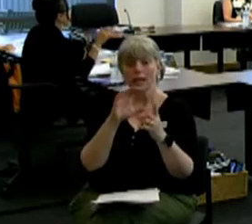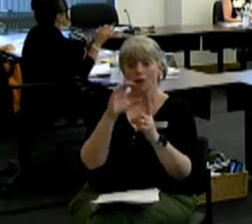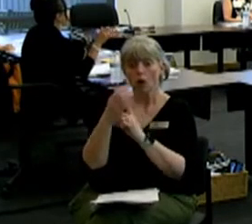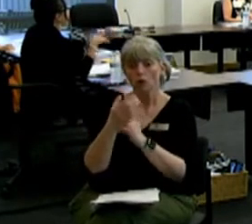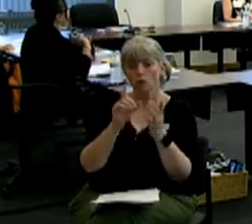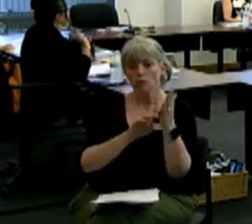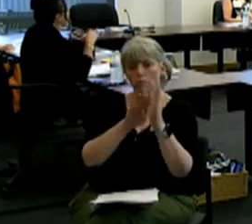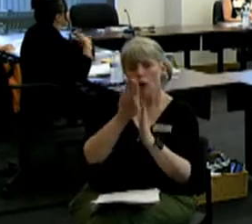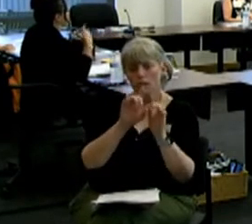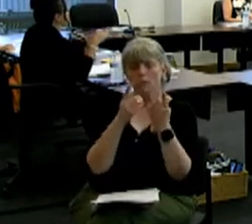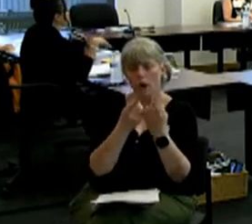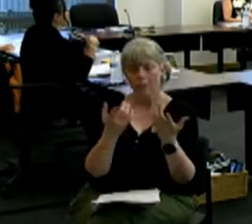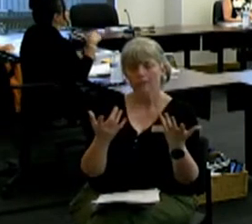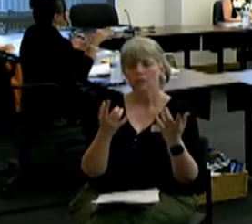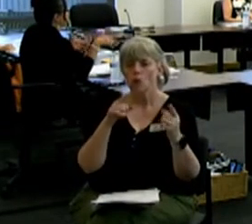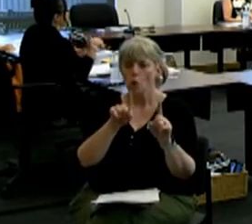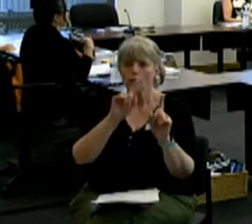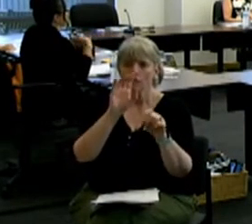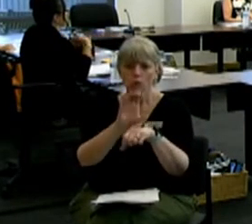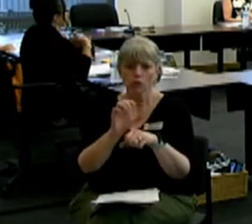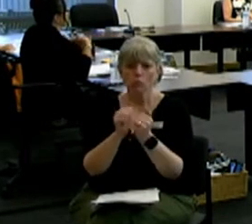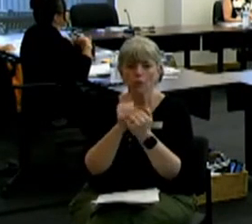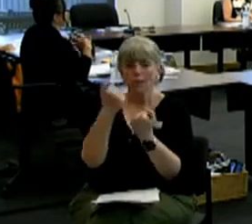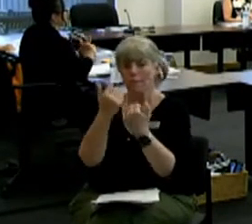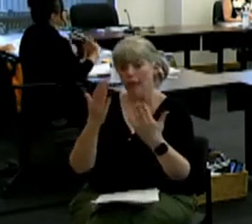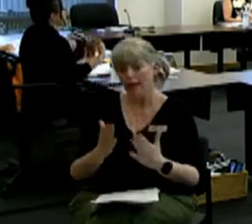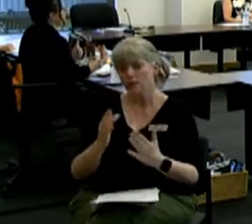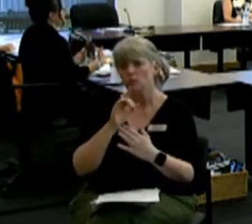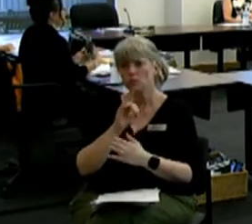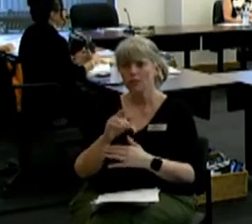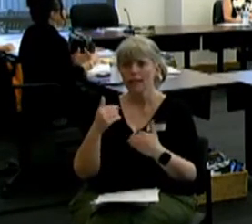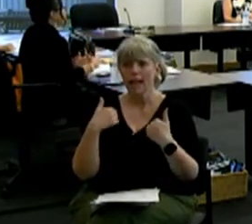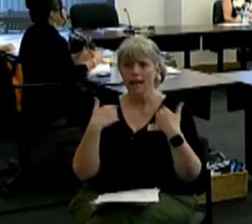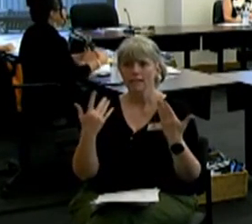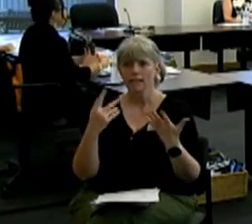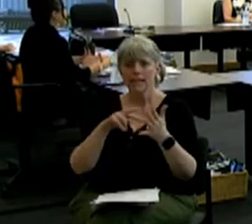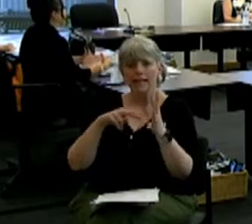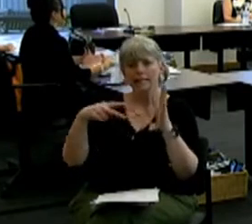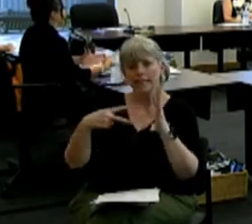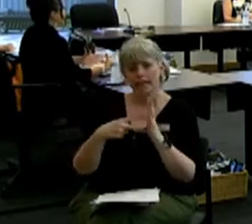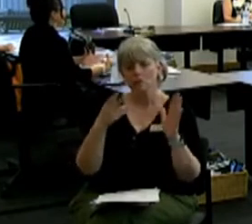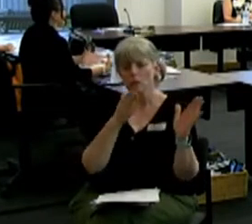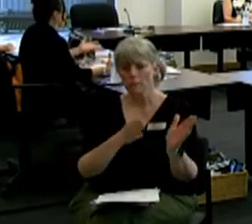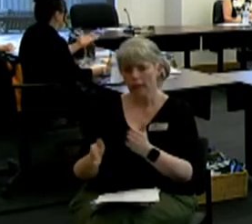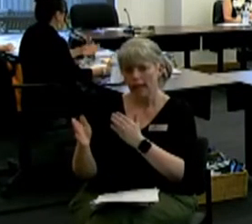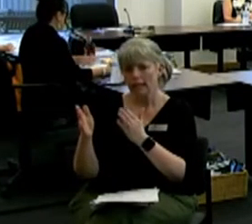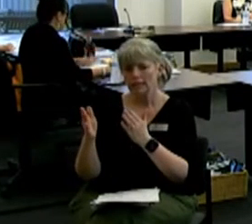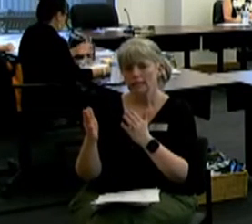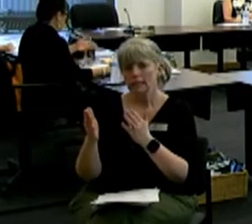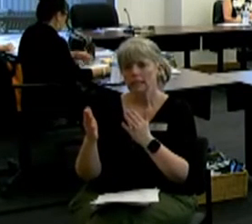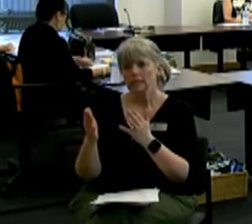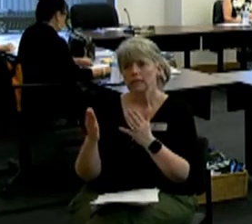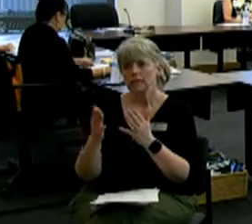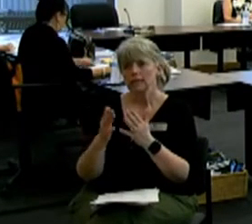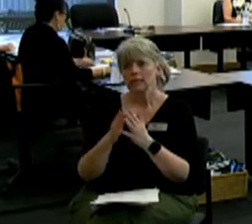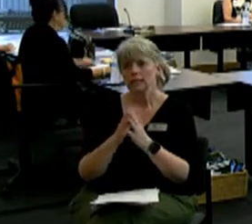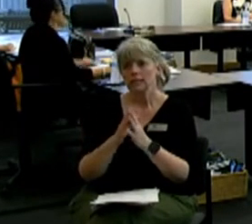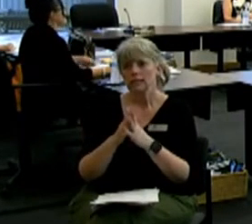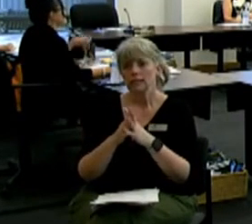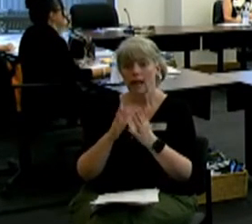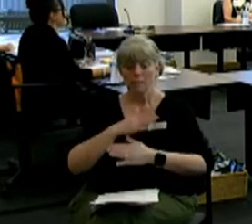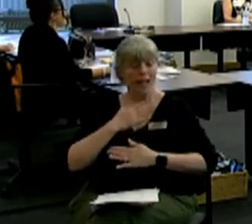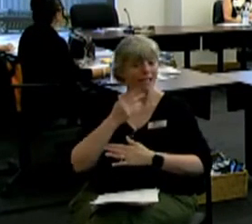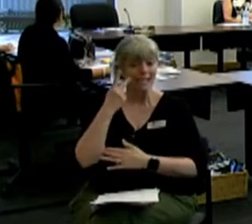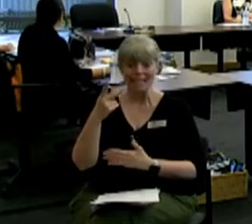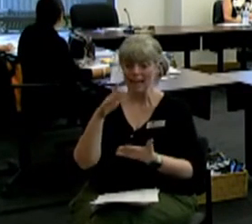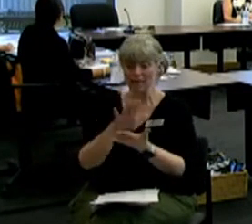multicultural department to go out to the churches with the ambassadors and really have an intentional plan. But I'm glad